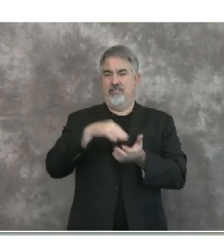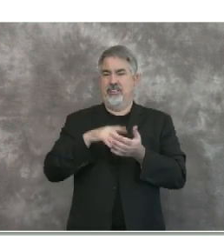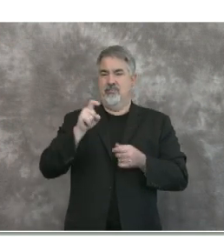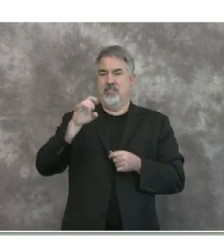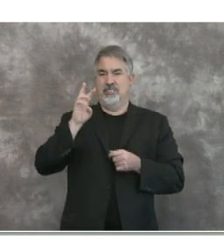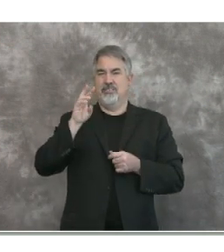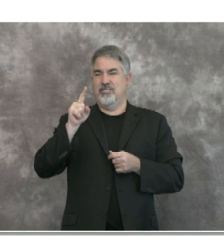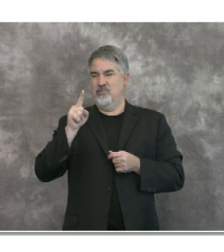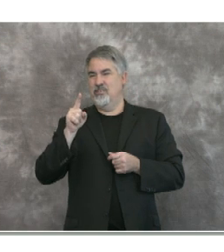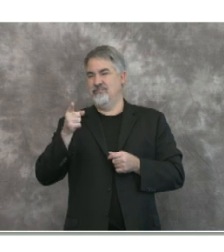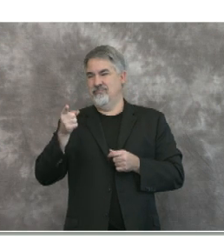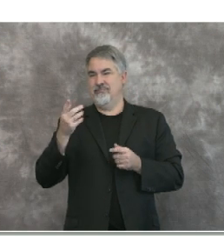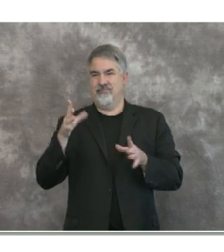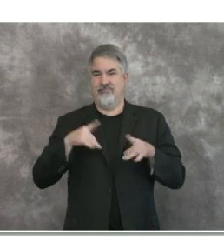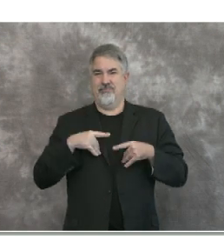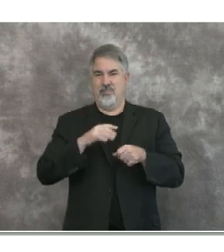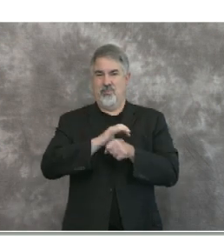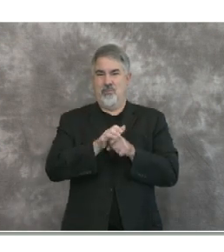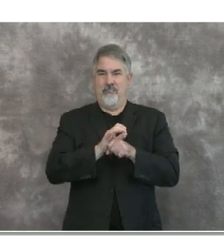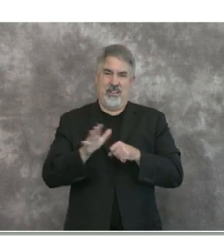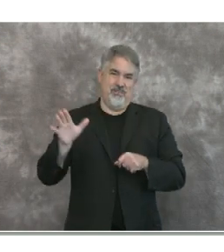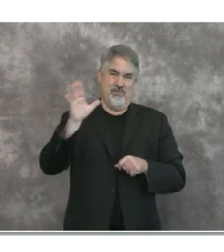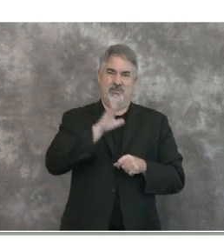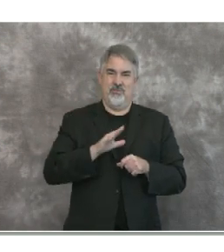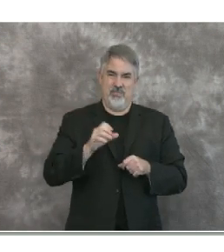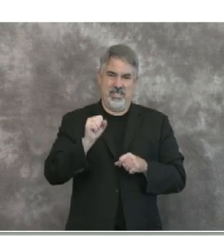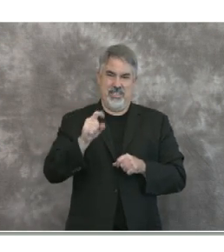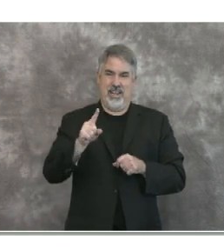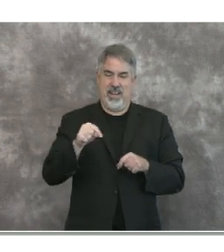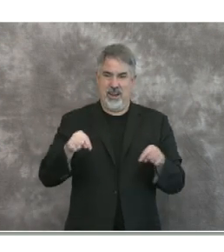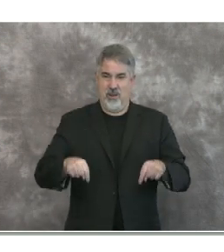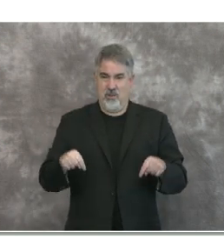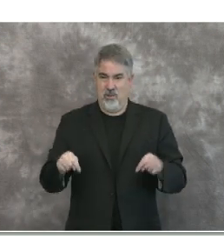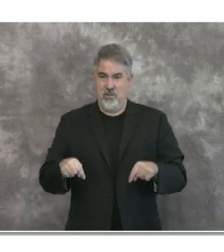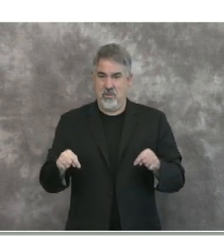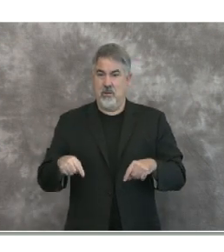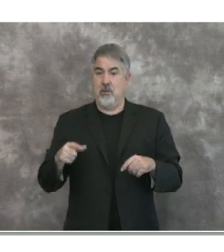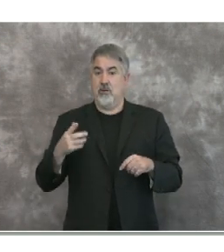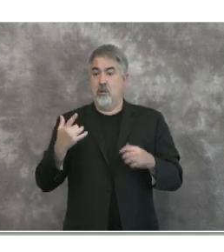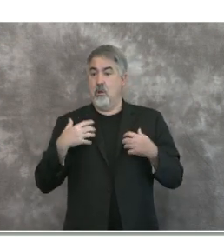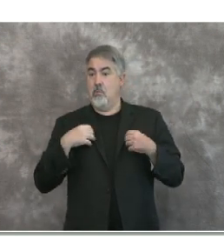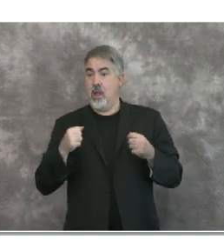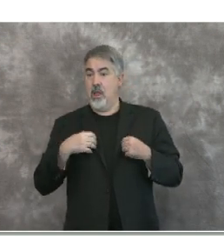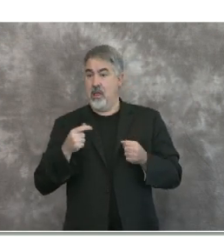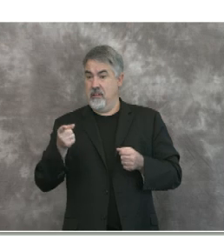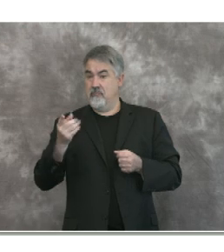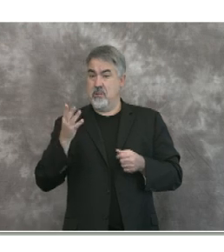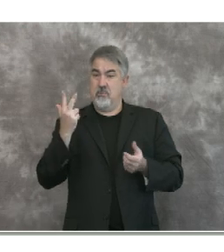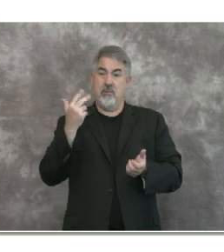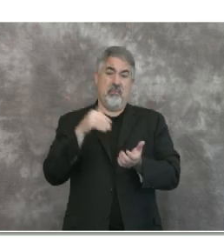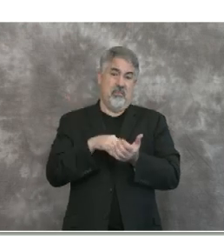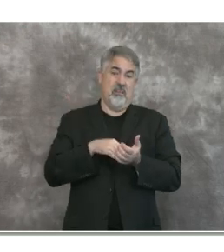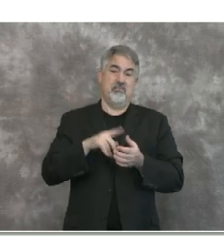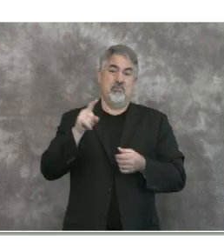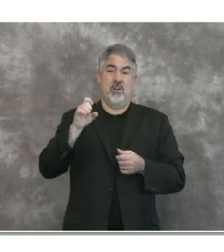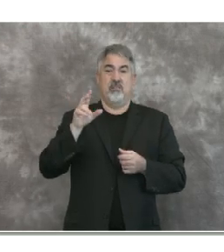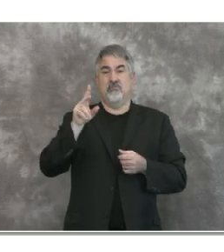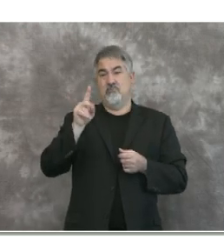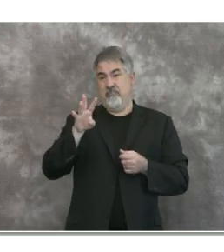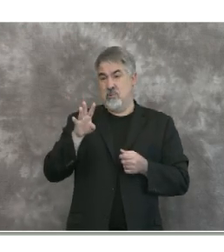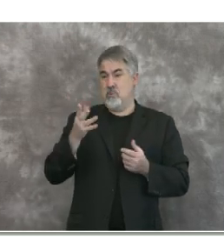5,161 positive cases who are there. You see our estimated recovery at 3,124.